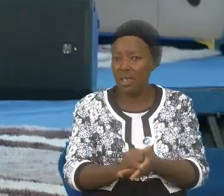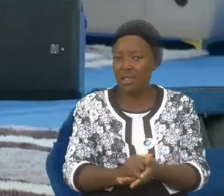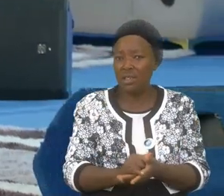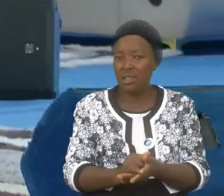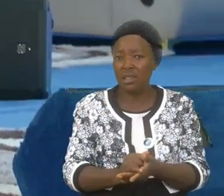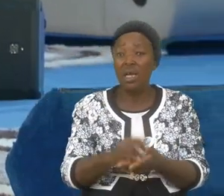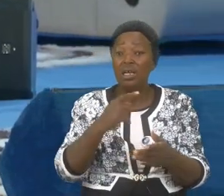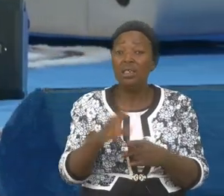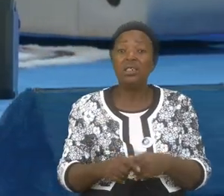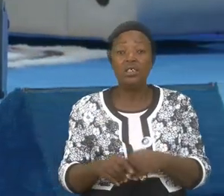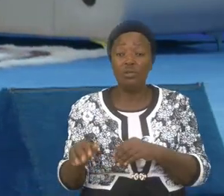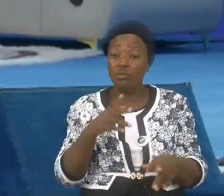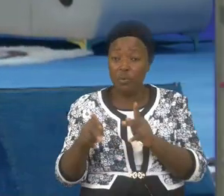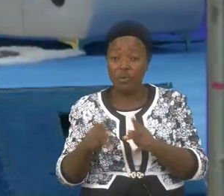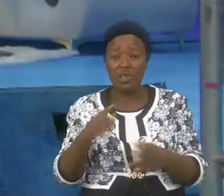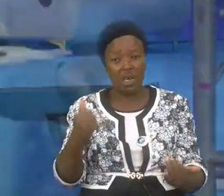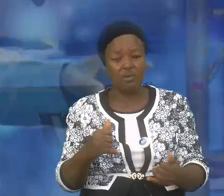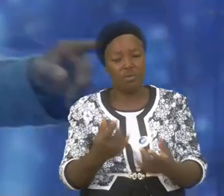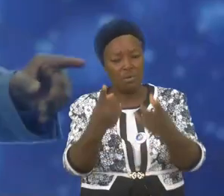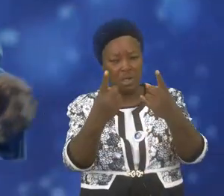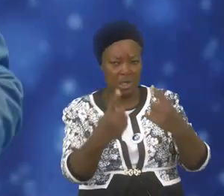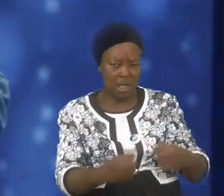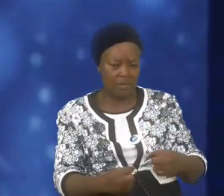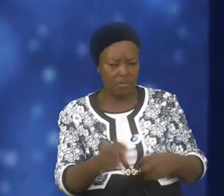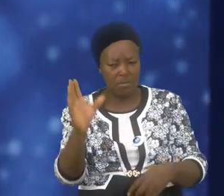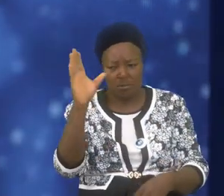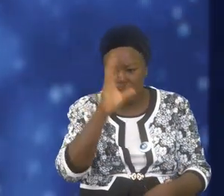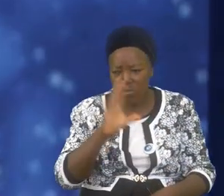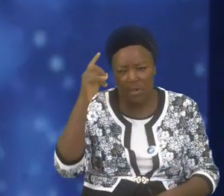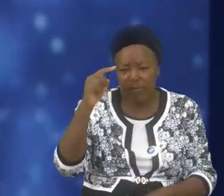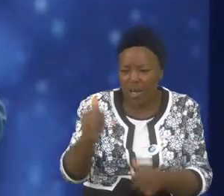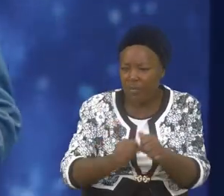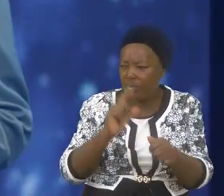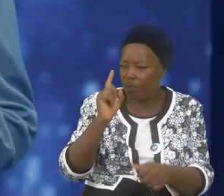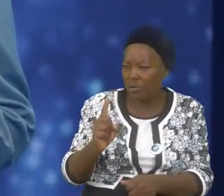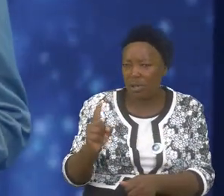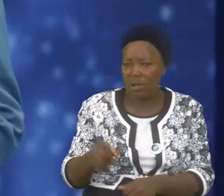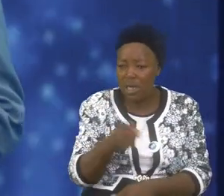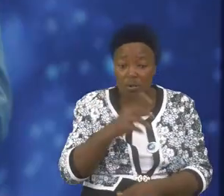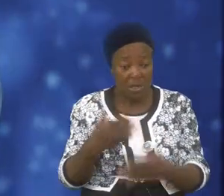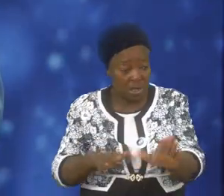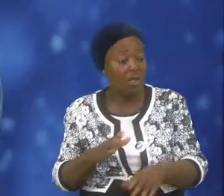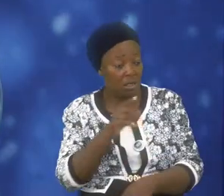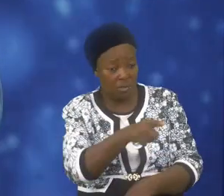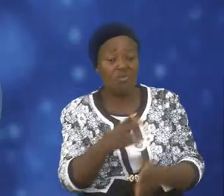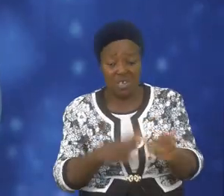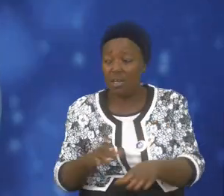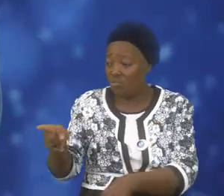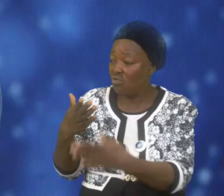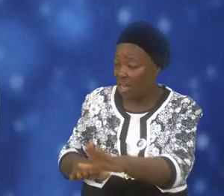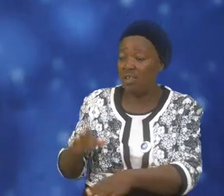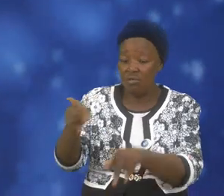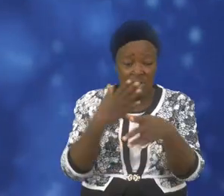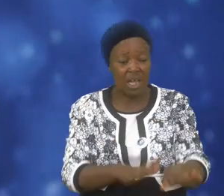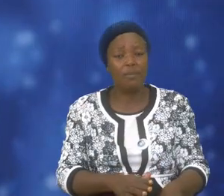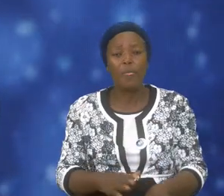for everybody. They will die. They will die. They will die. And when they got to Daniel, Daniel said,